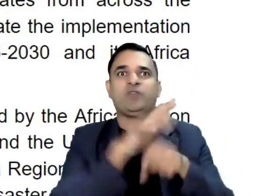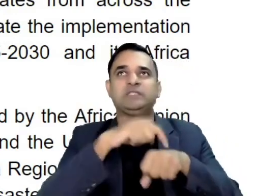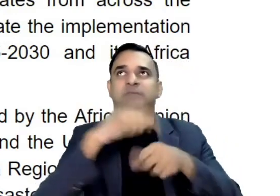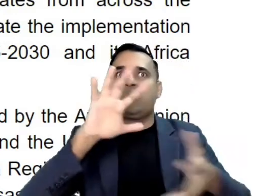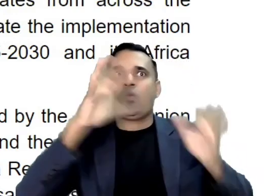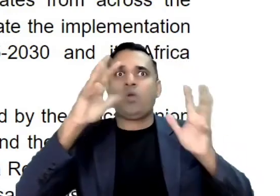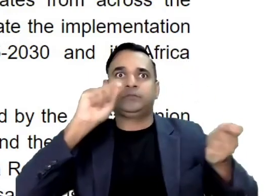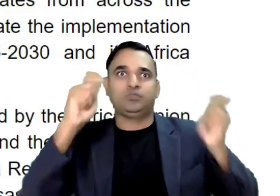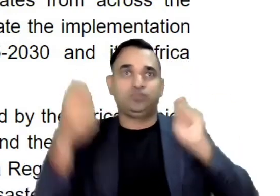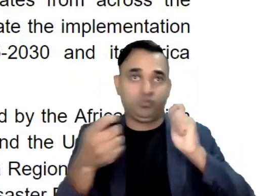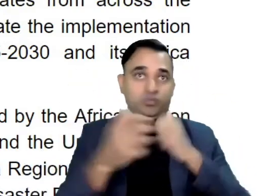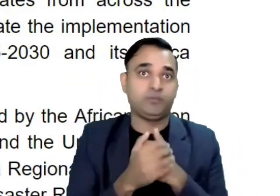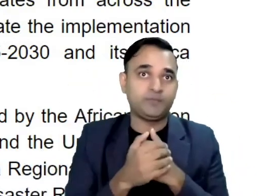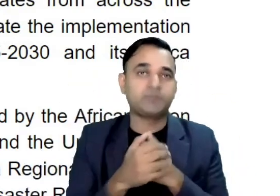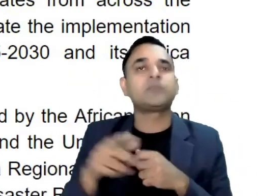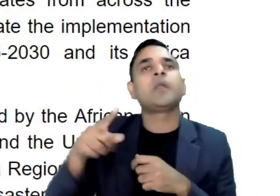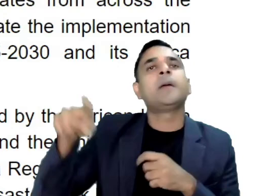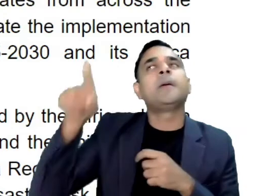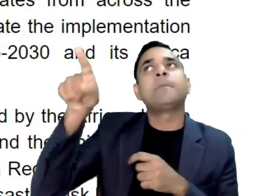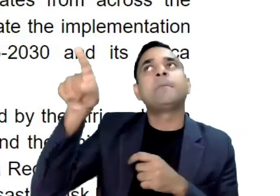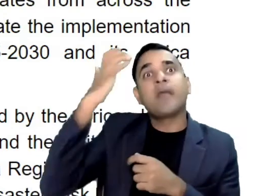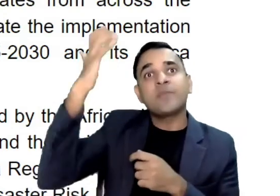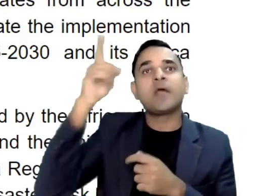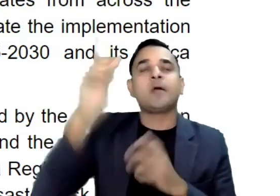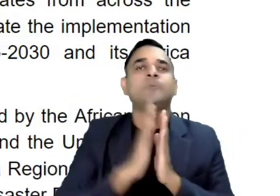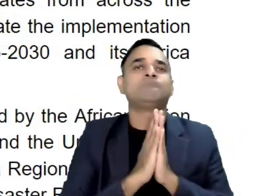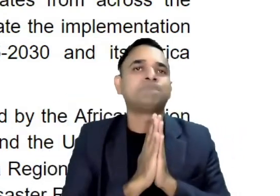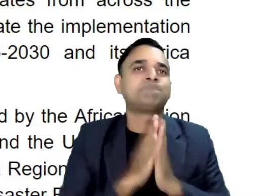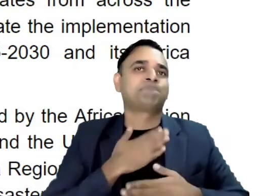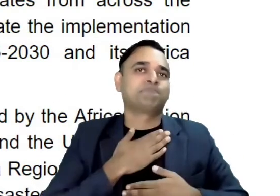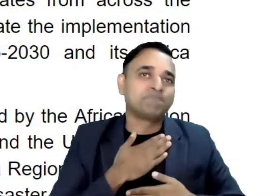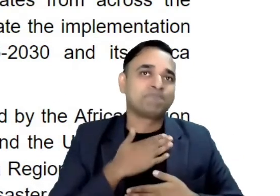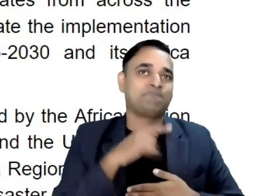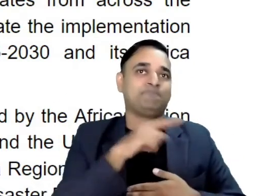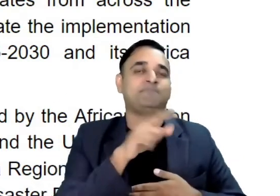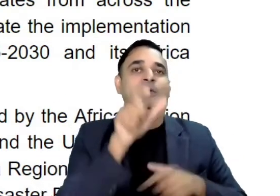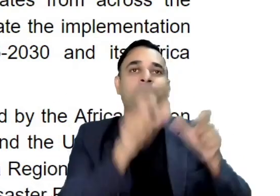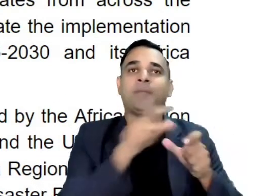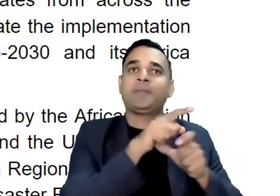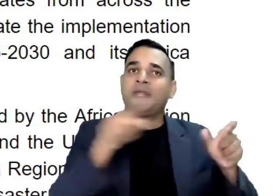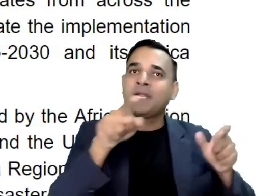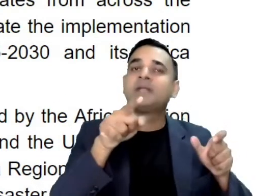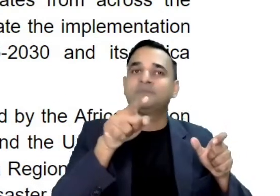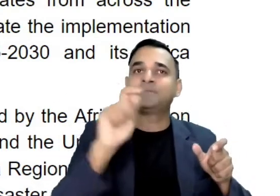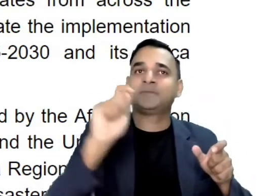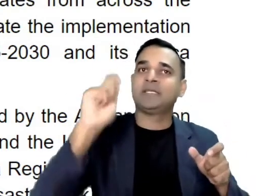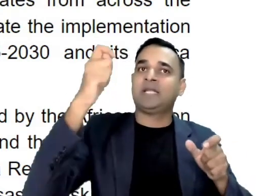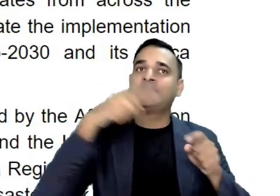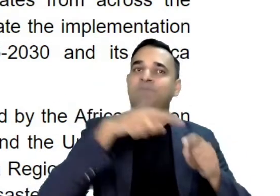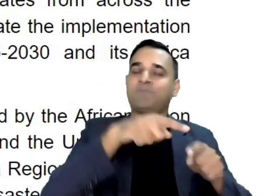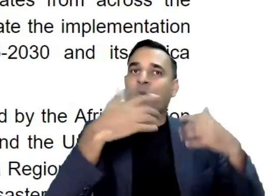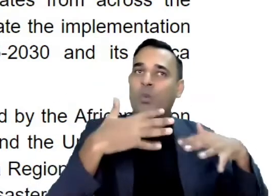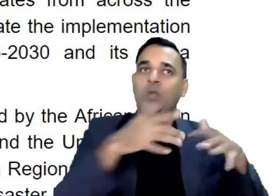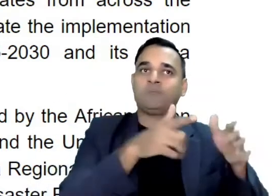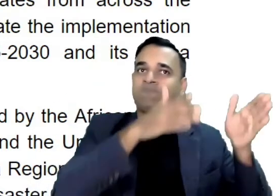from across the continent to assess progress and reaffirm commitment to accelerate the implementation of the Sendai Framework for